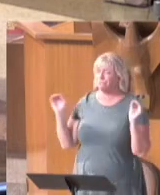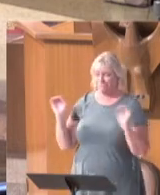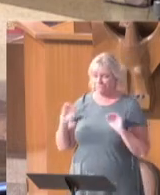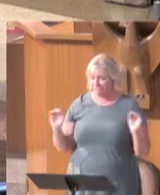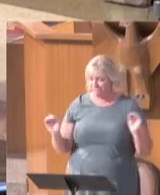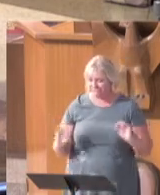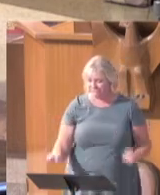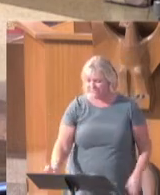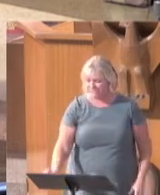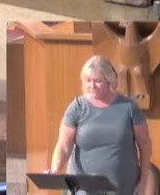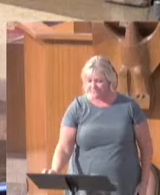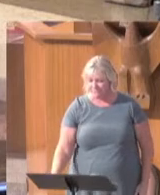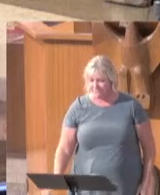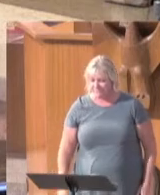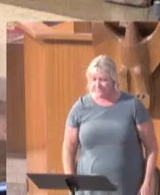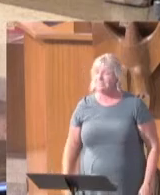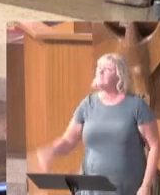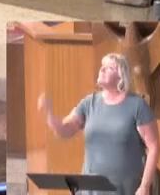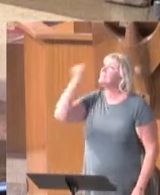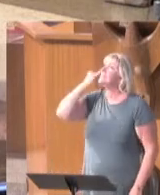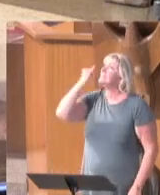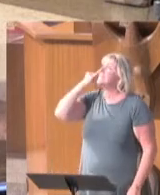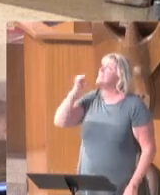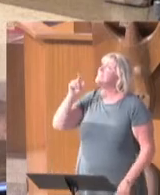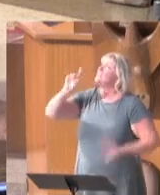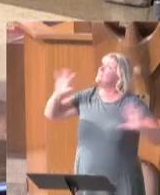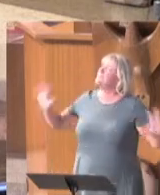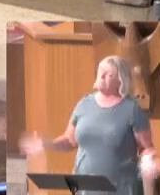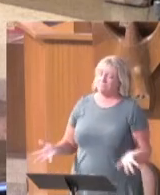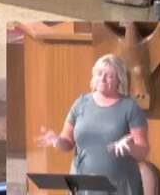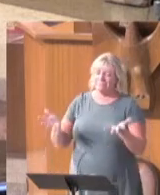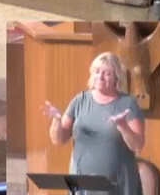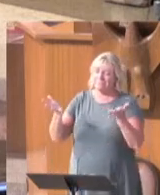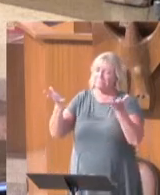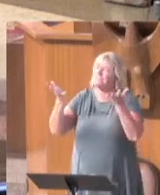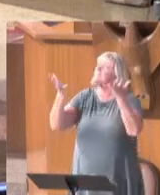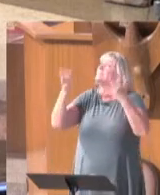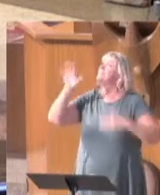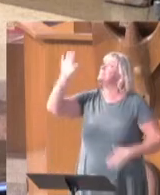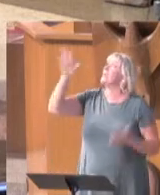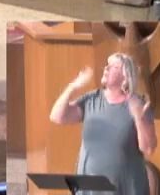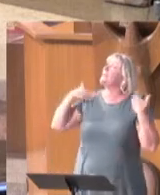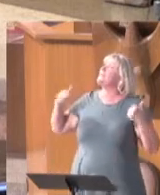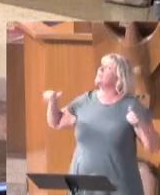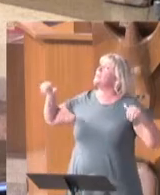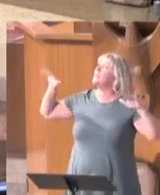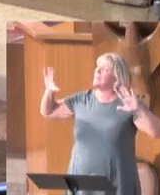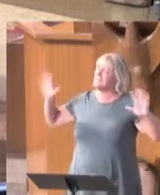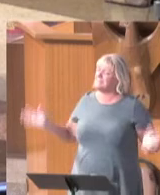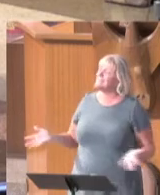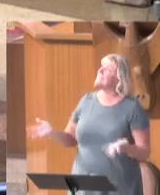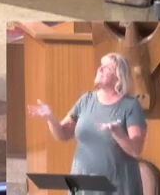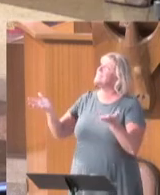ask why. See, what if you lift me high?